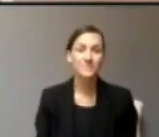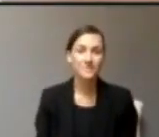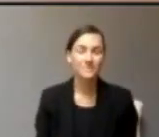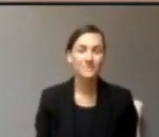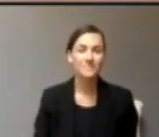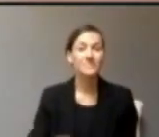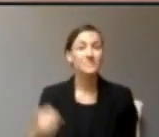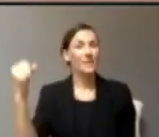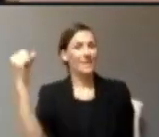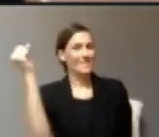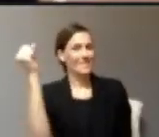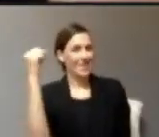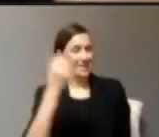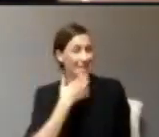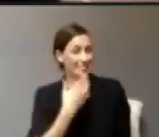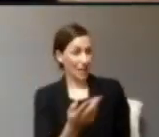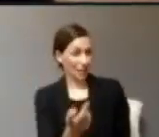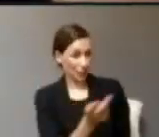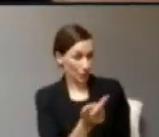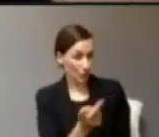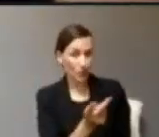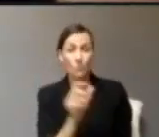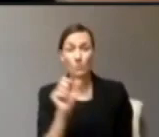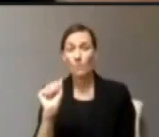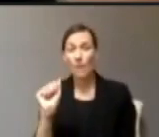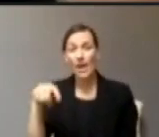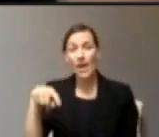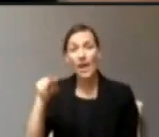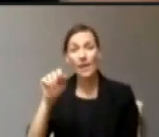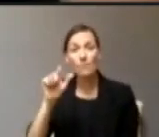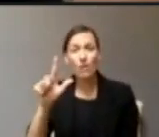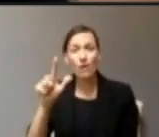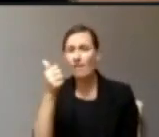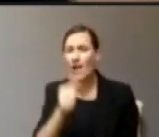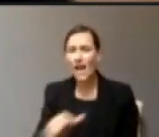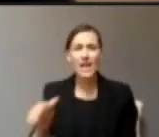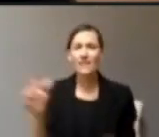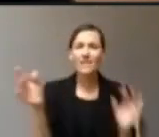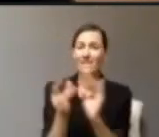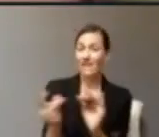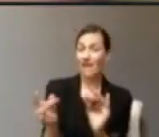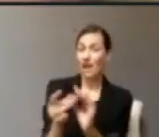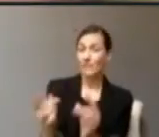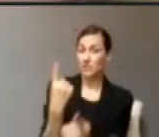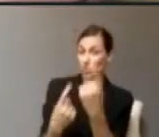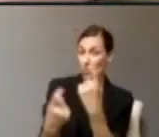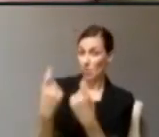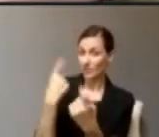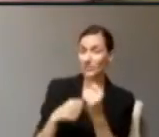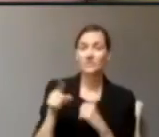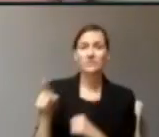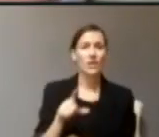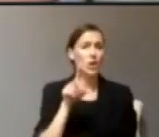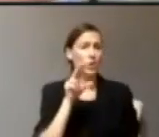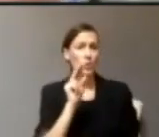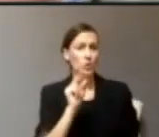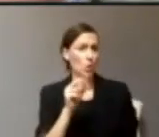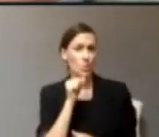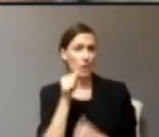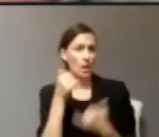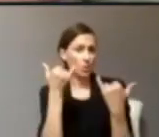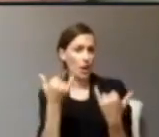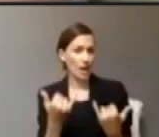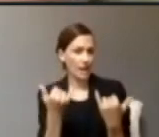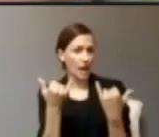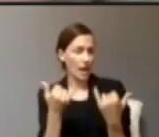you both. April, do we have any comments or questions that have come in? At the moment, no, but I wanted to